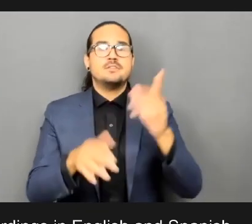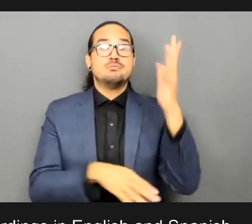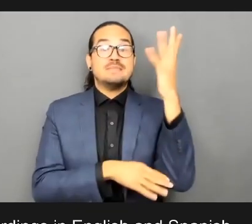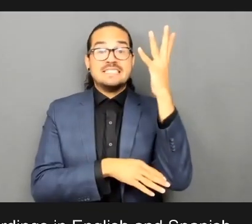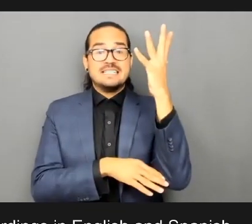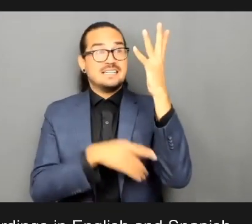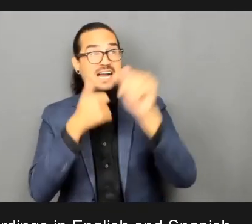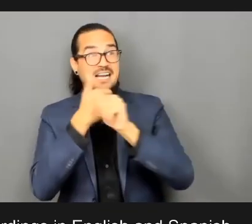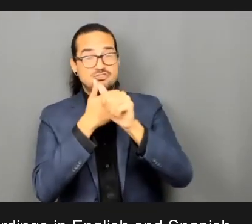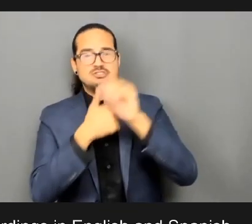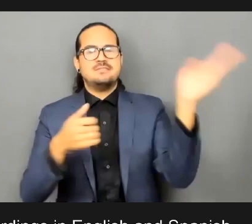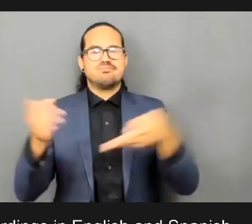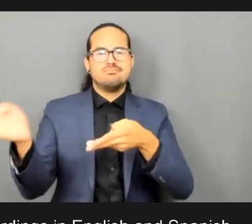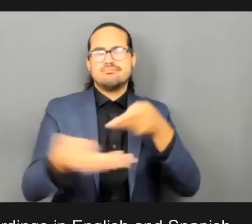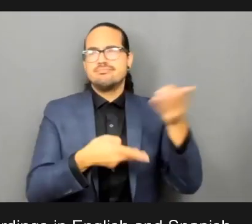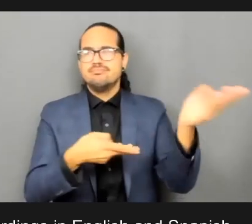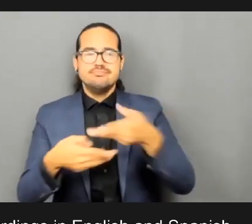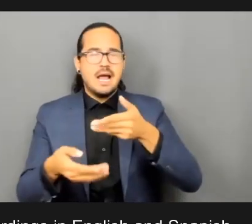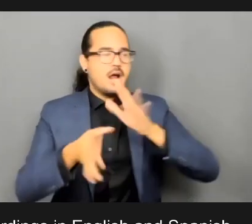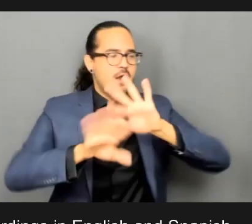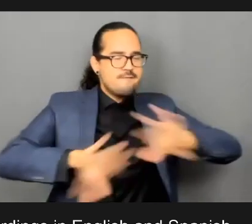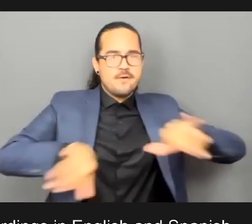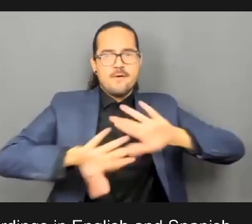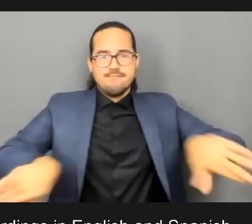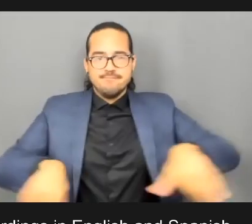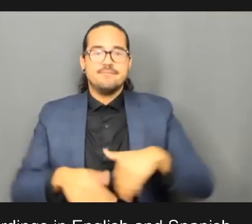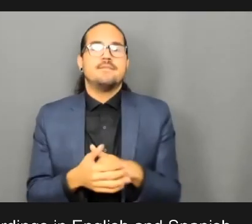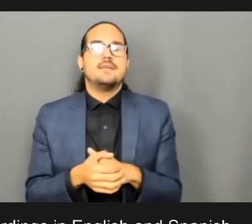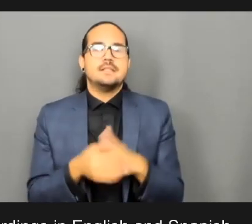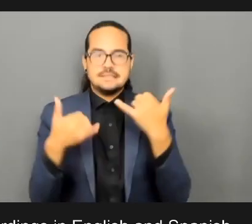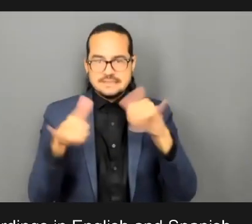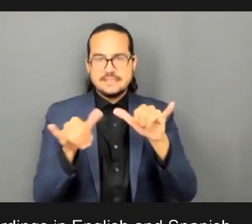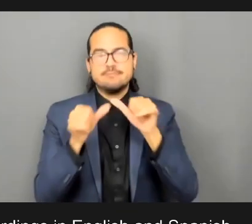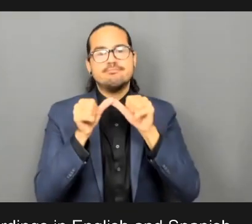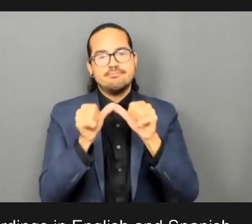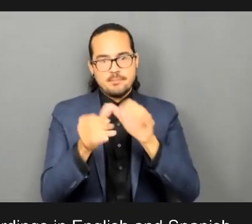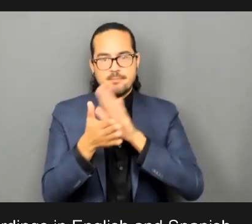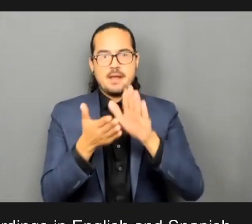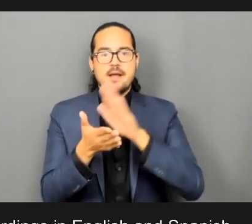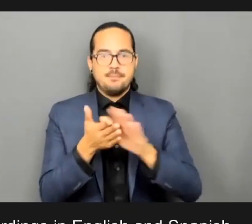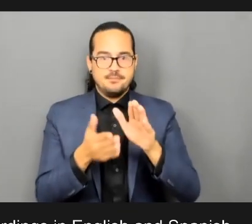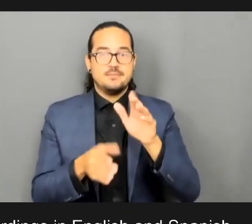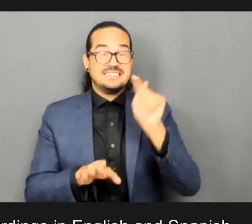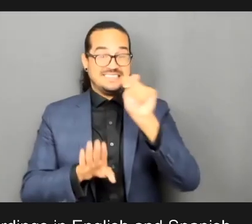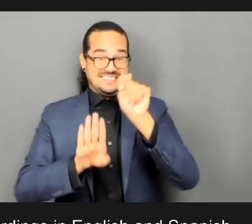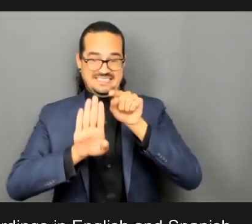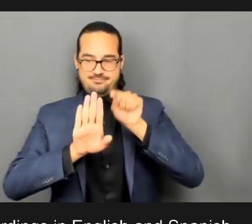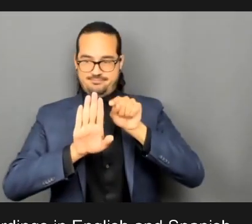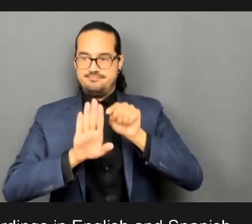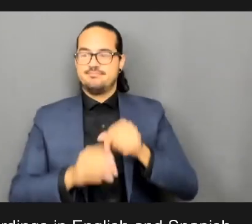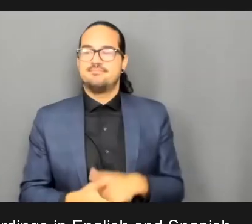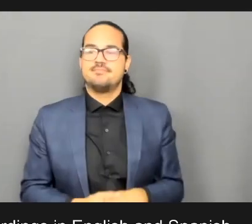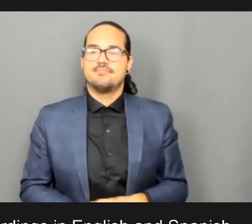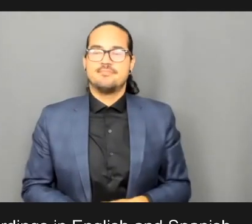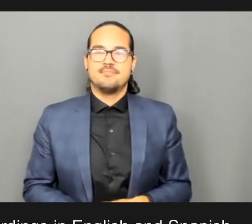on the Tango division. And that's it for ops. Thank you all very much.